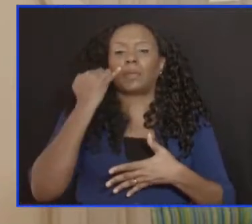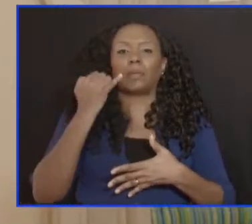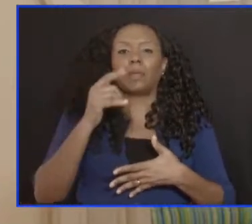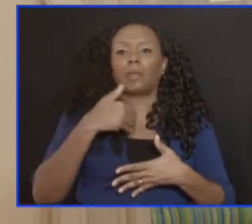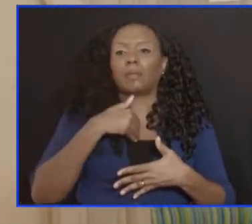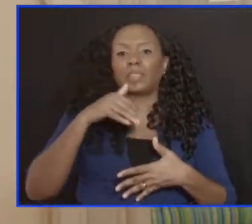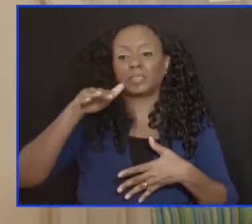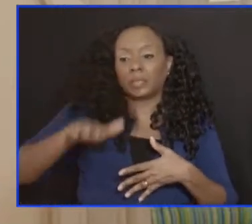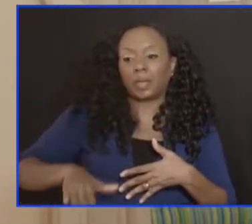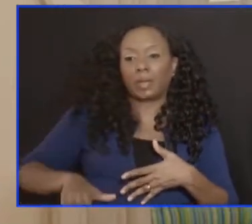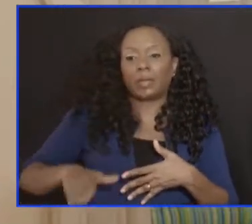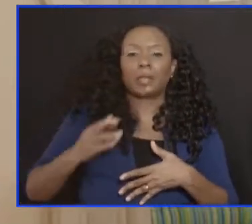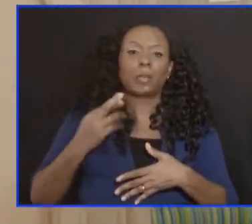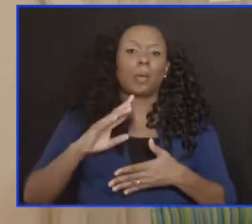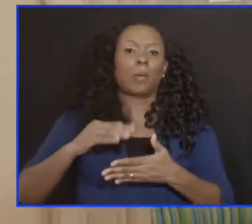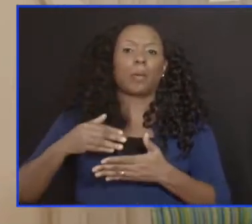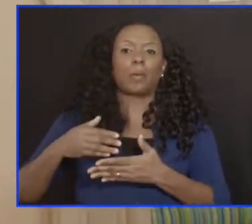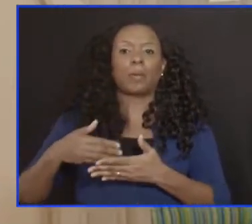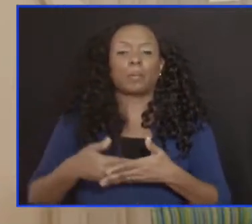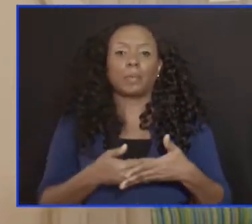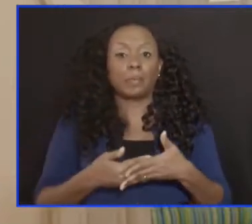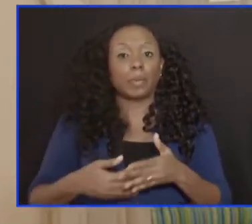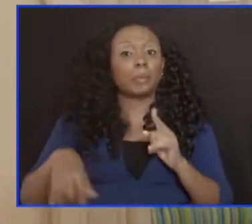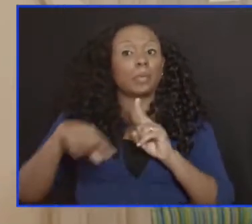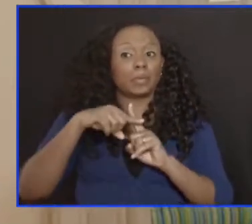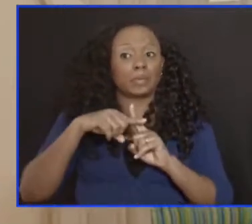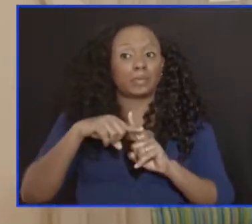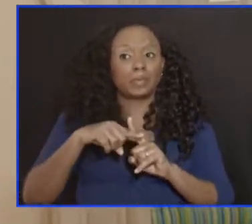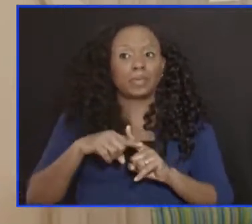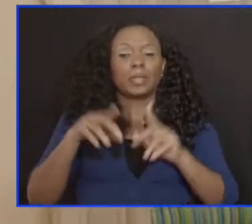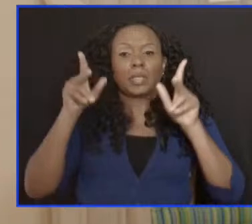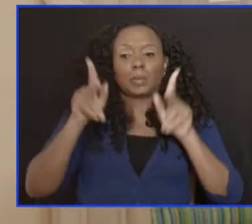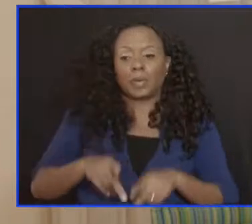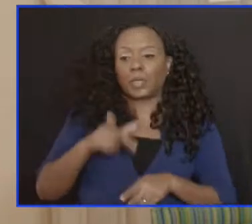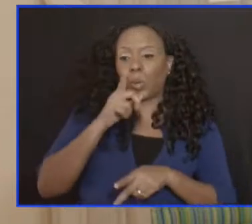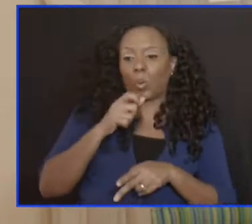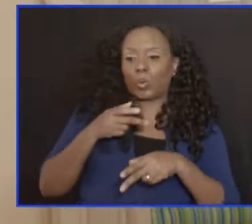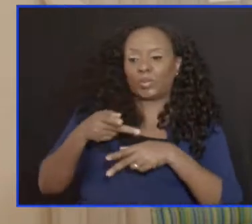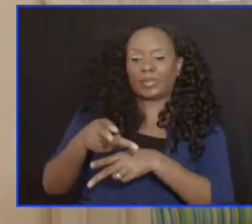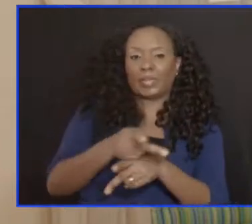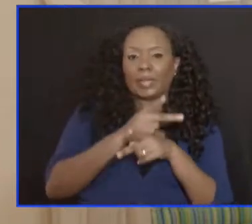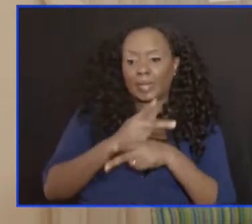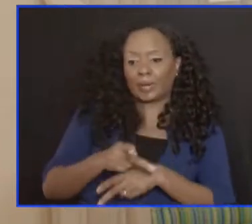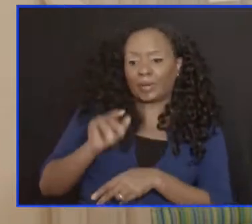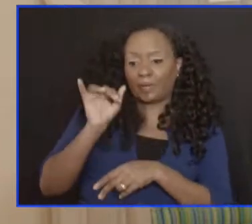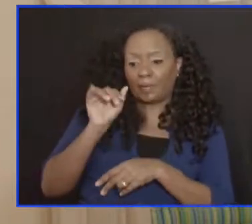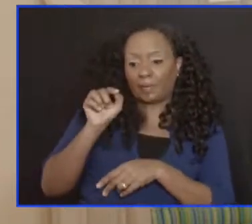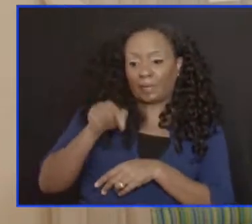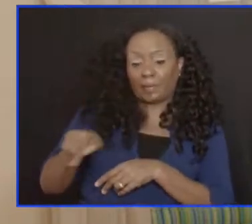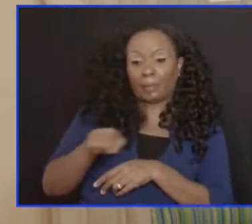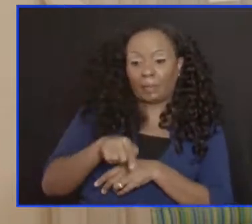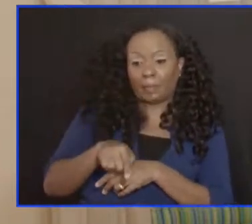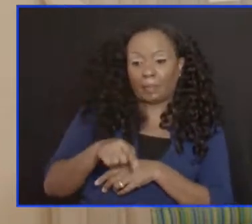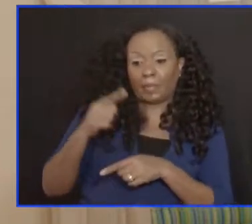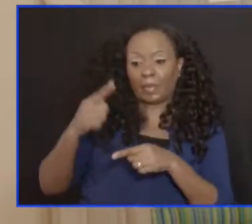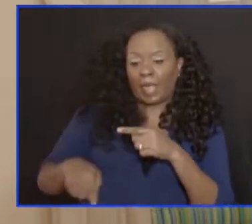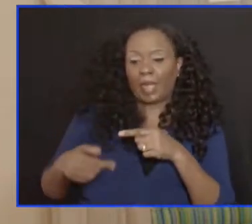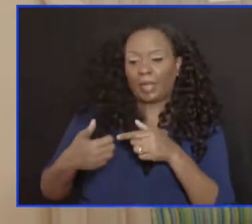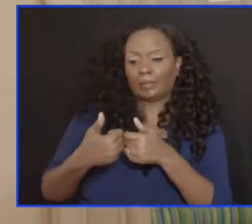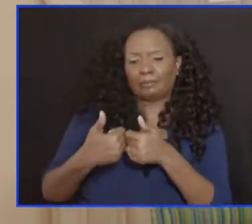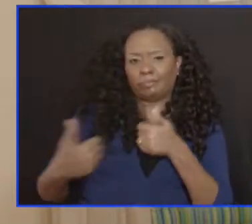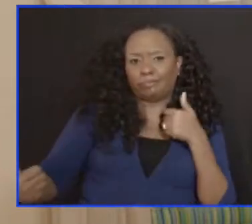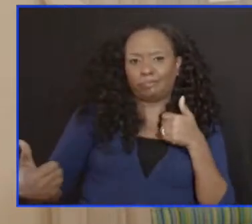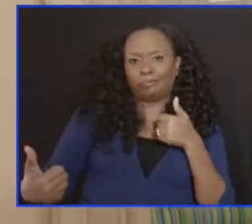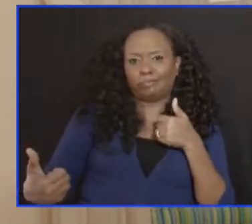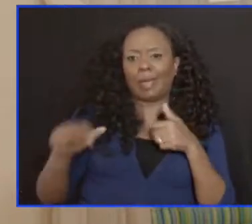or toddler who is the positive case, the caregiver cannot possibly physical distance safely from